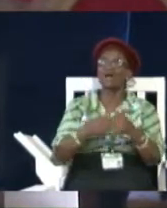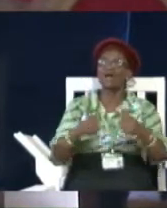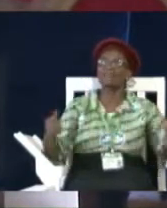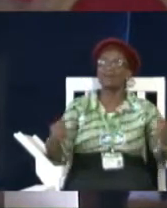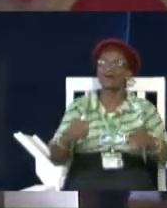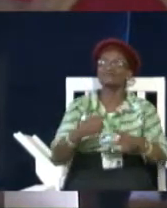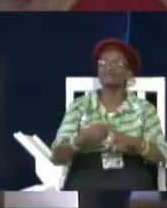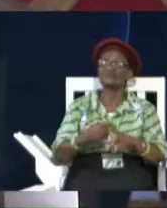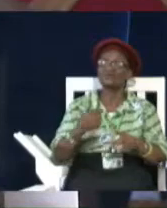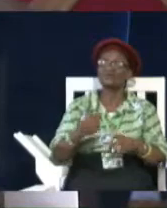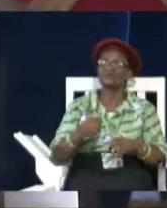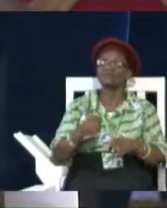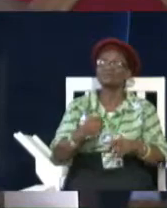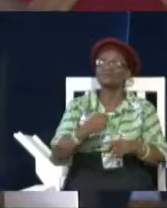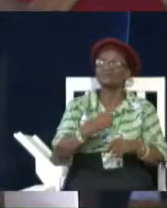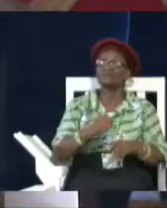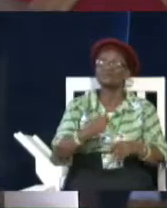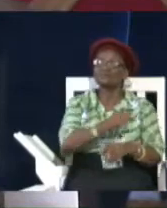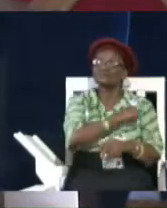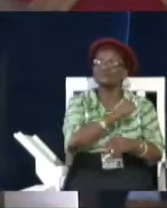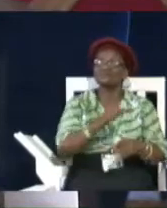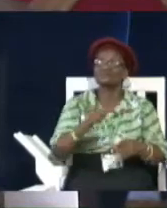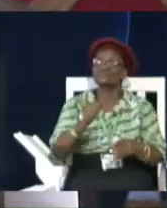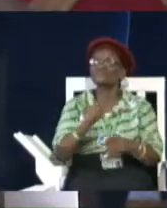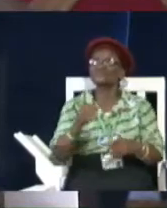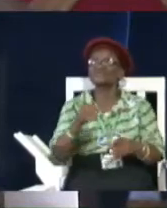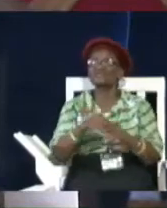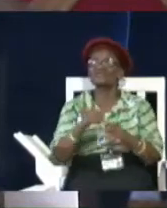who went to heaven in a blaze of glory,